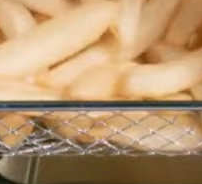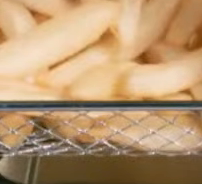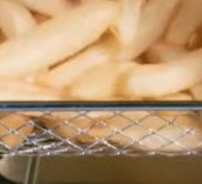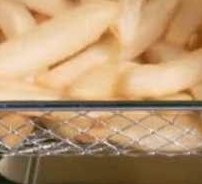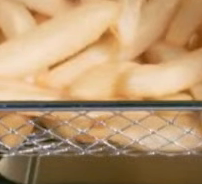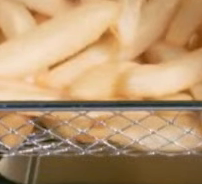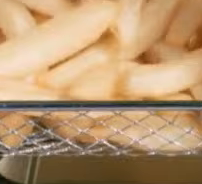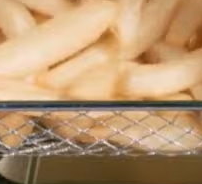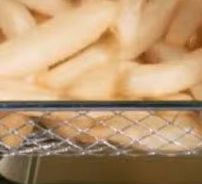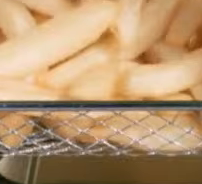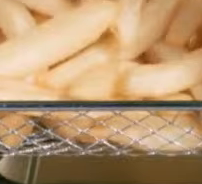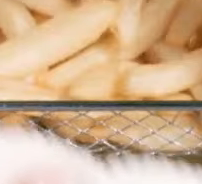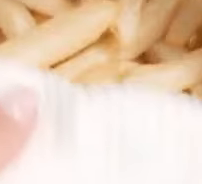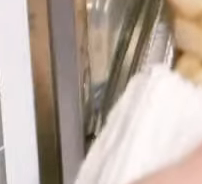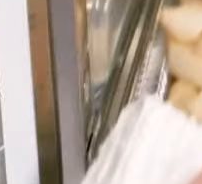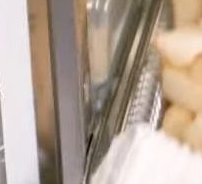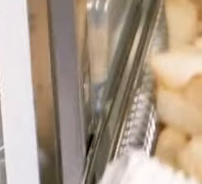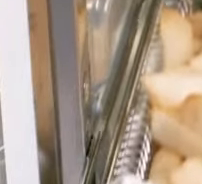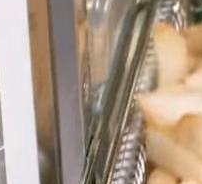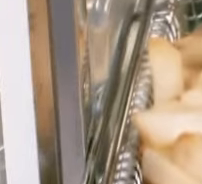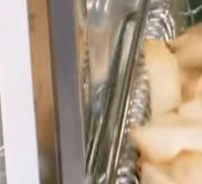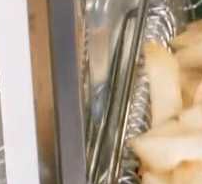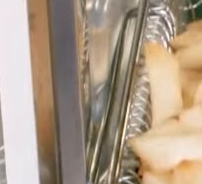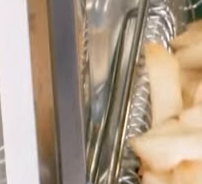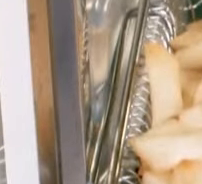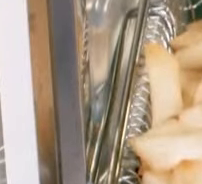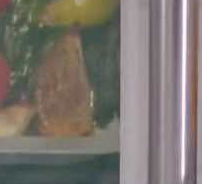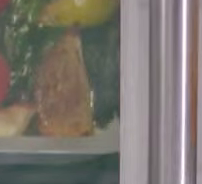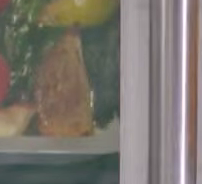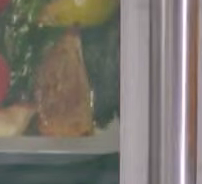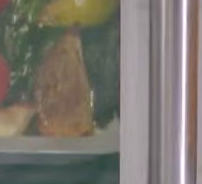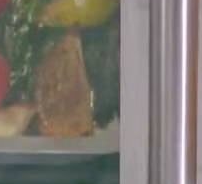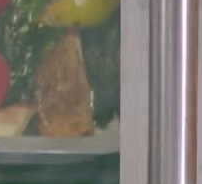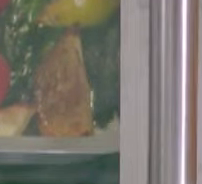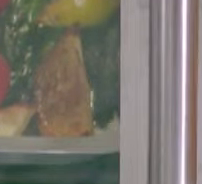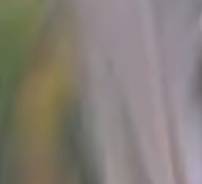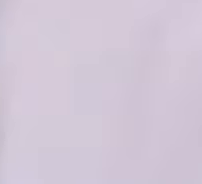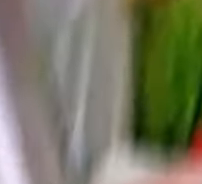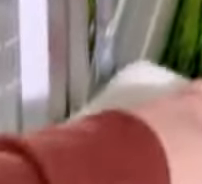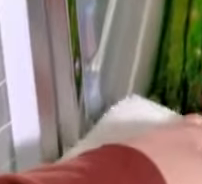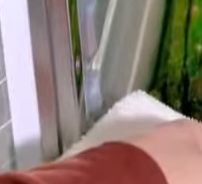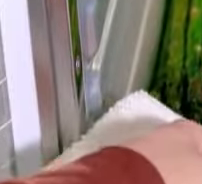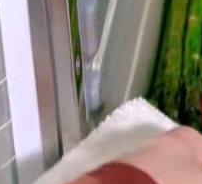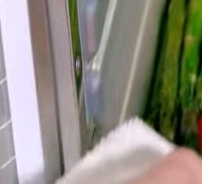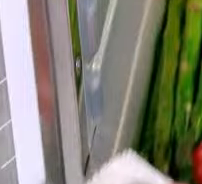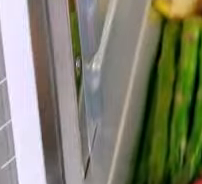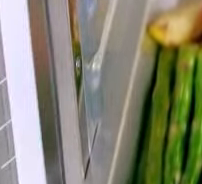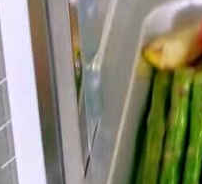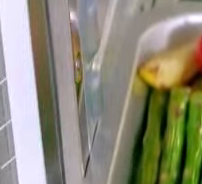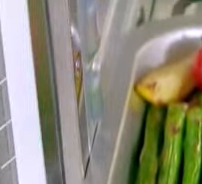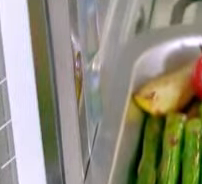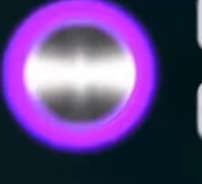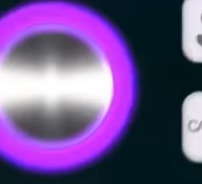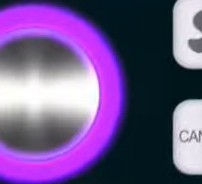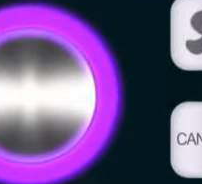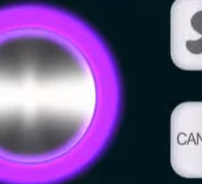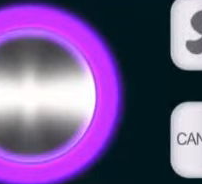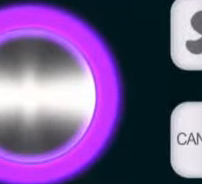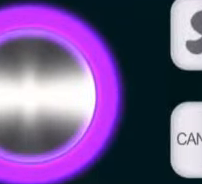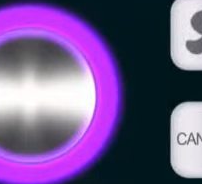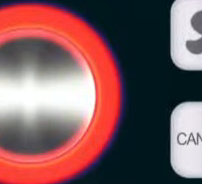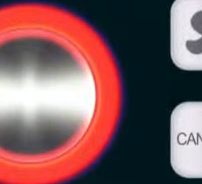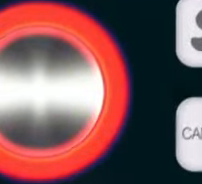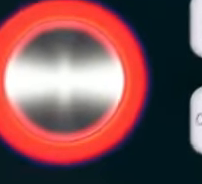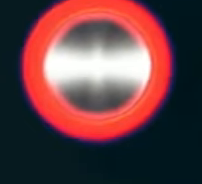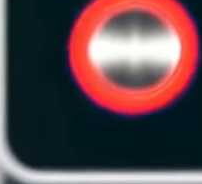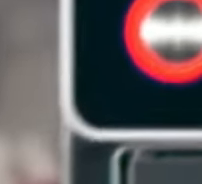time. Enjoy juicy grilled burgers at the same time as air-fried french fries, broiled savory salmon at the same time as roasted asparagus. The secret is